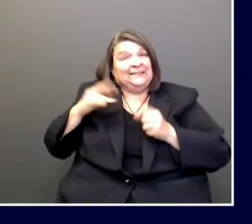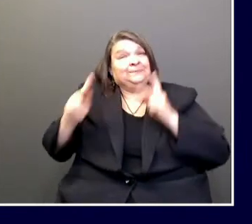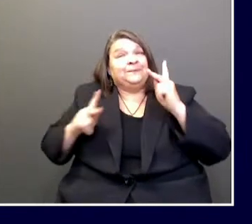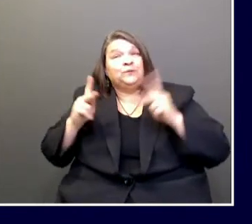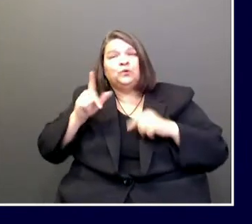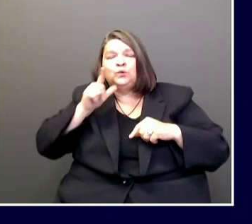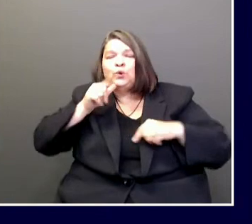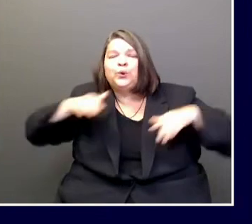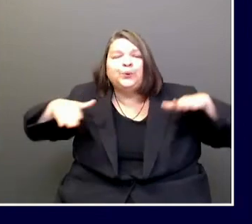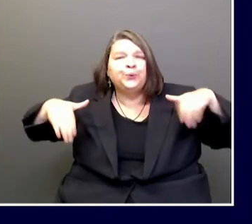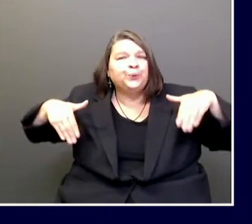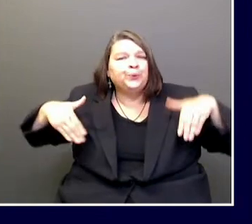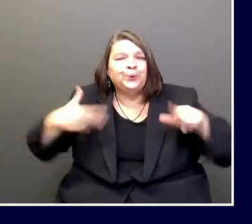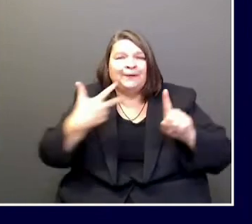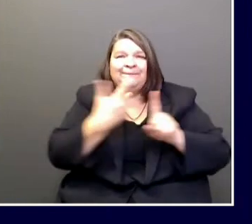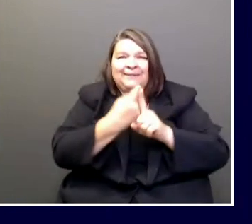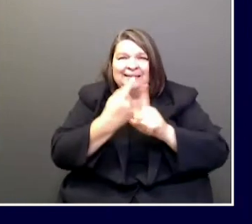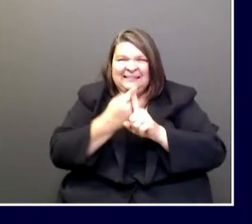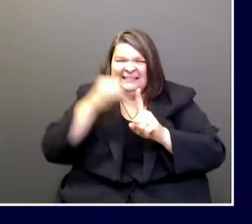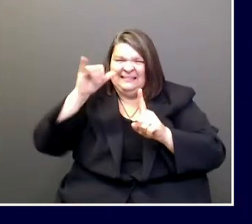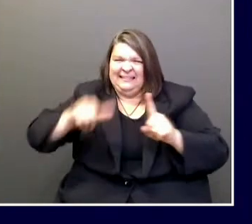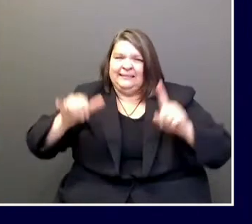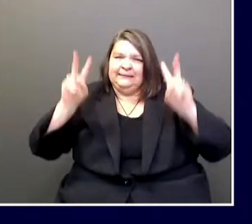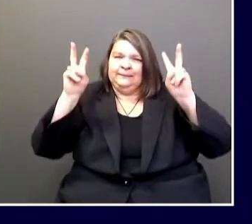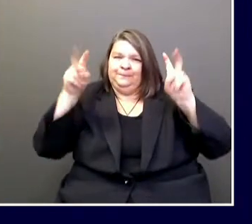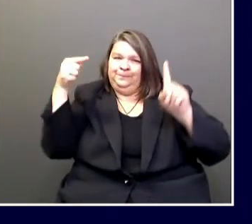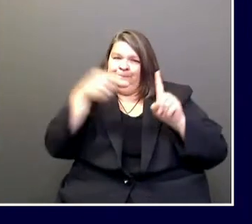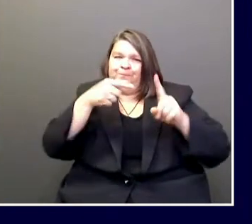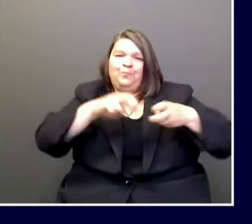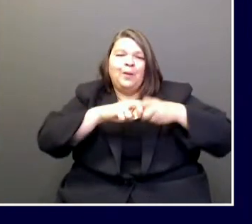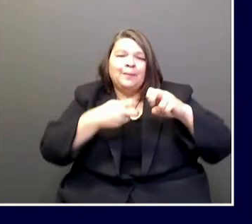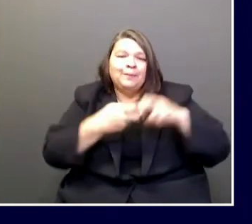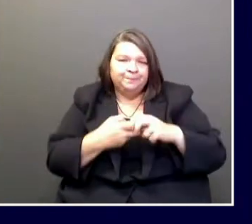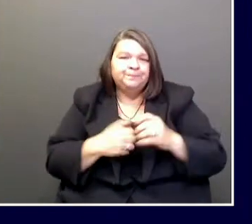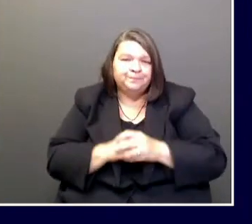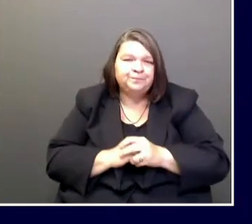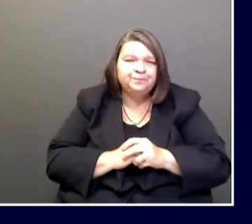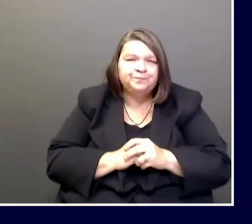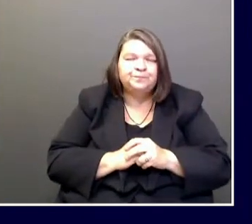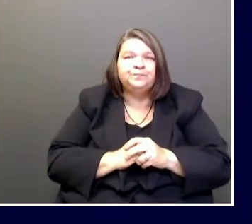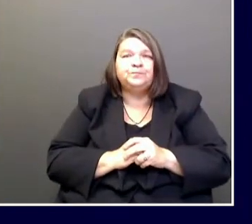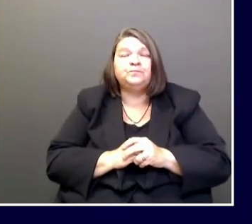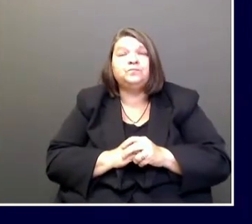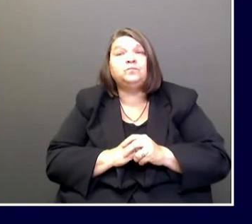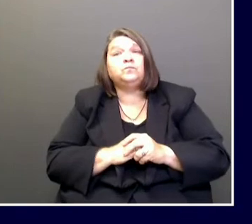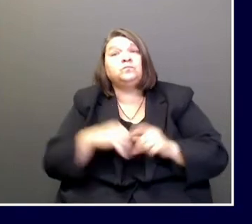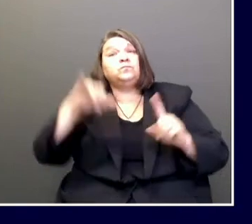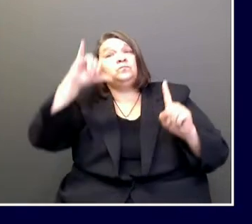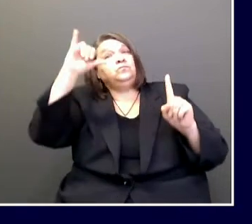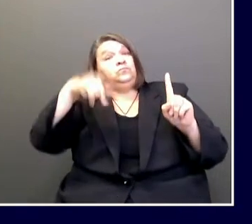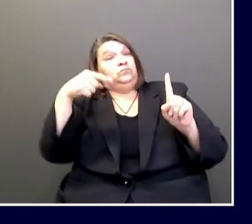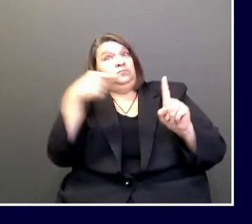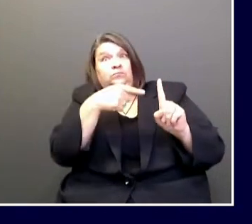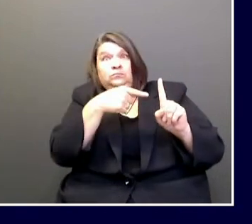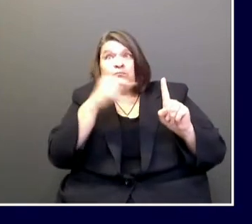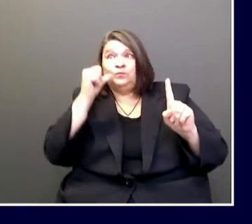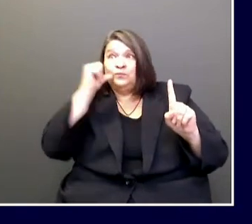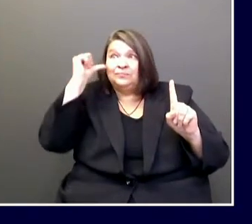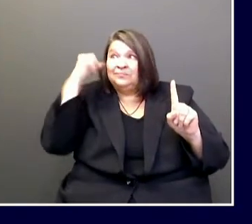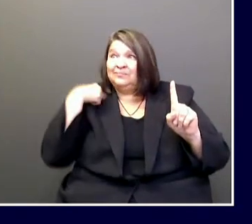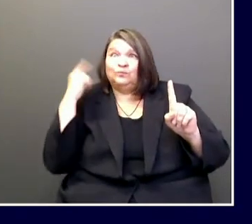And then lastly, is there any discussion of a vaccine requirement for state employees similar to other ones that we've heard from